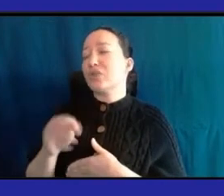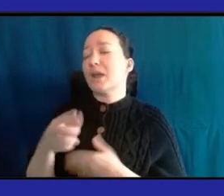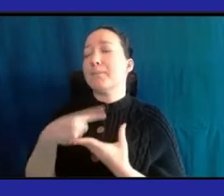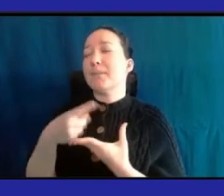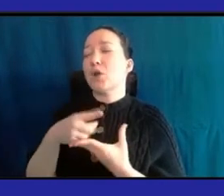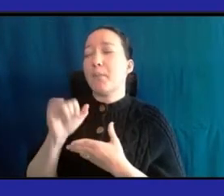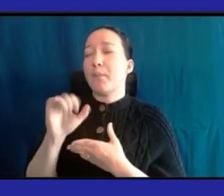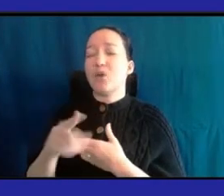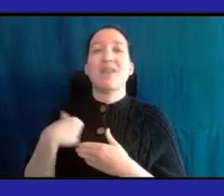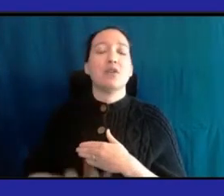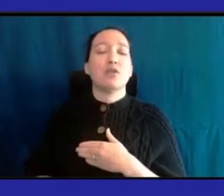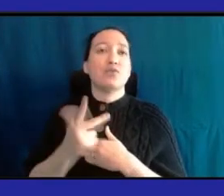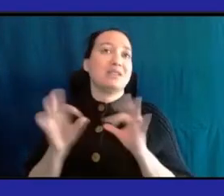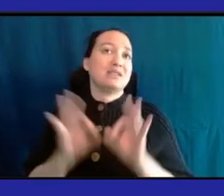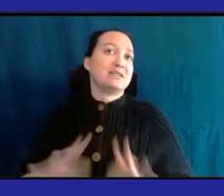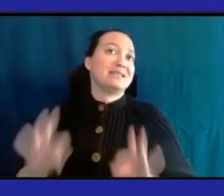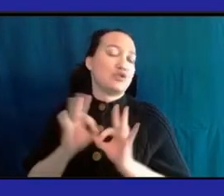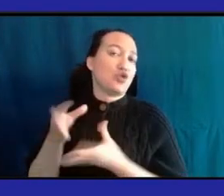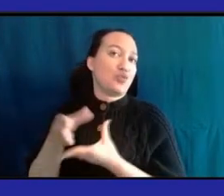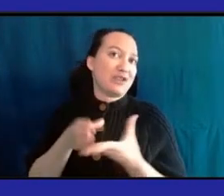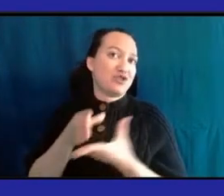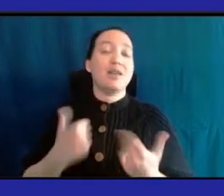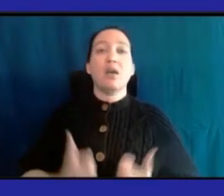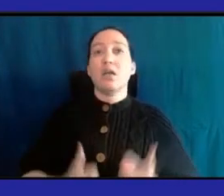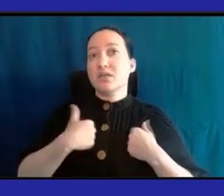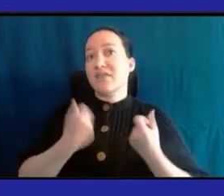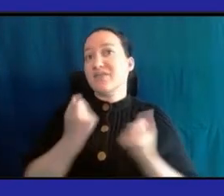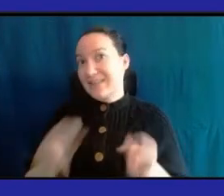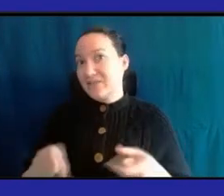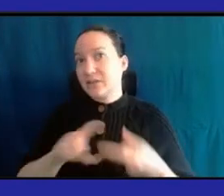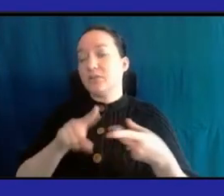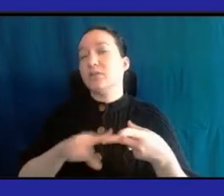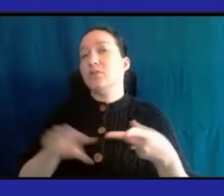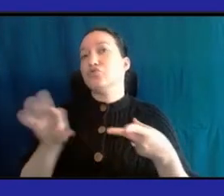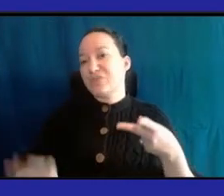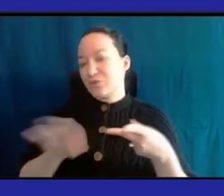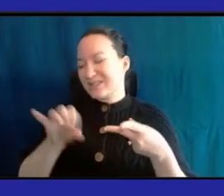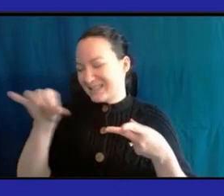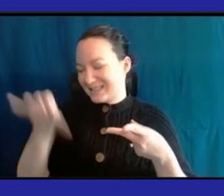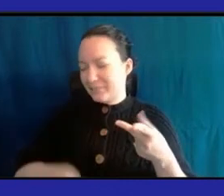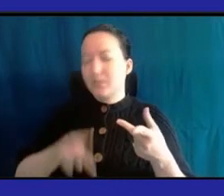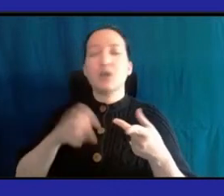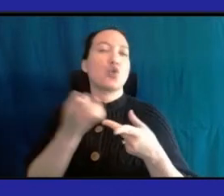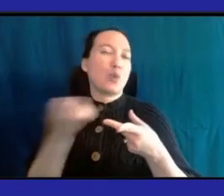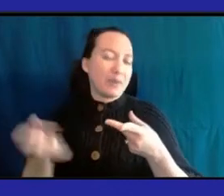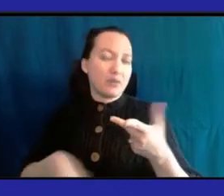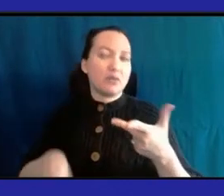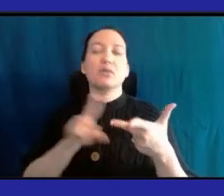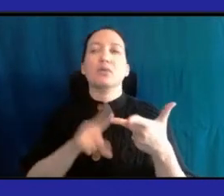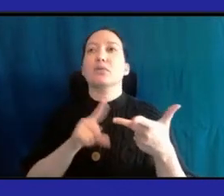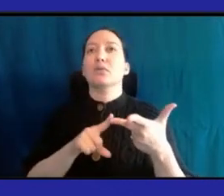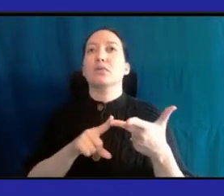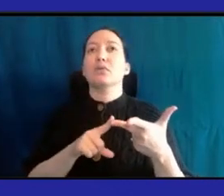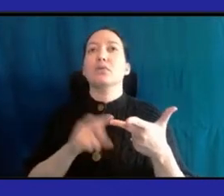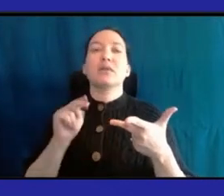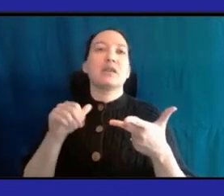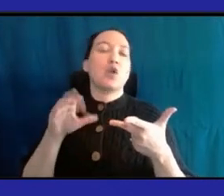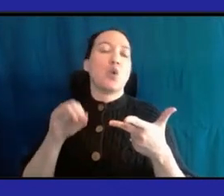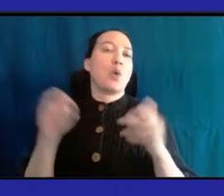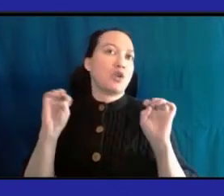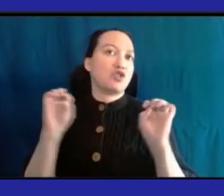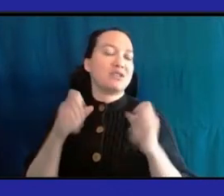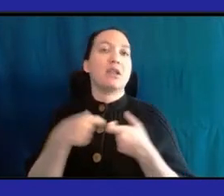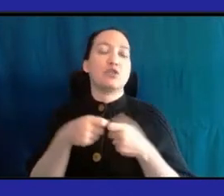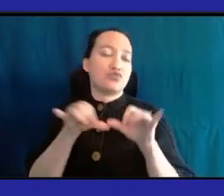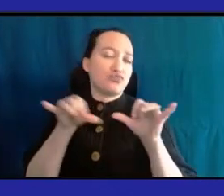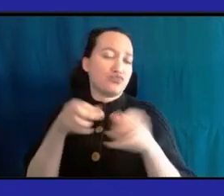into three essential branches, which is life safety, critical systems, and equipment. The new emergency electrical room